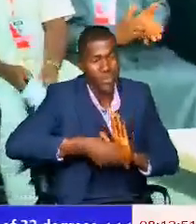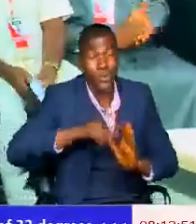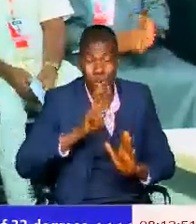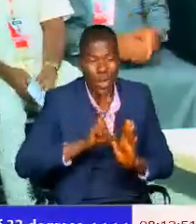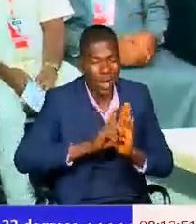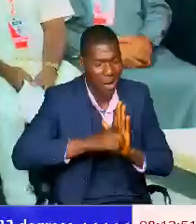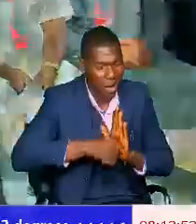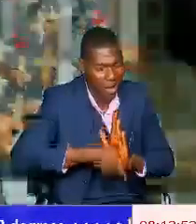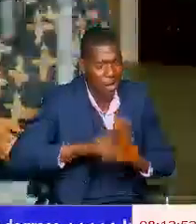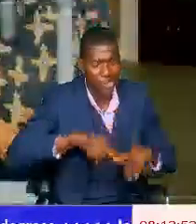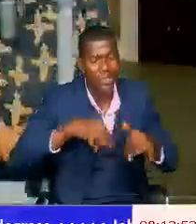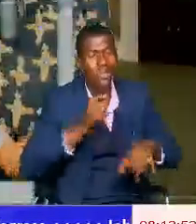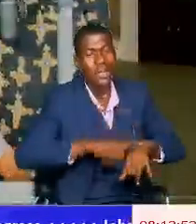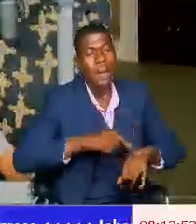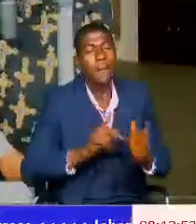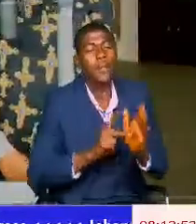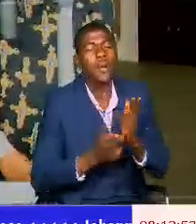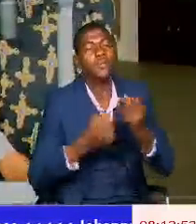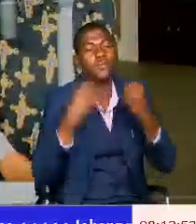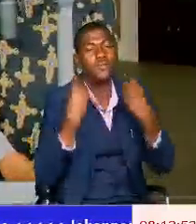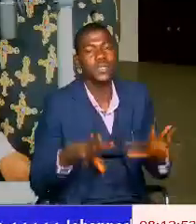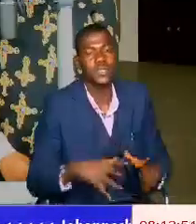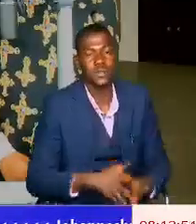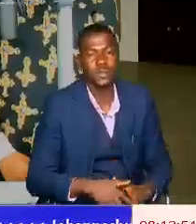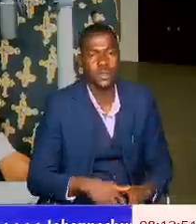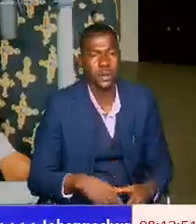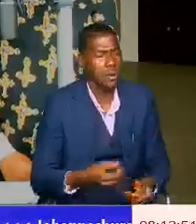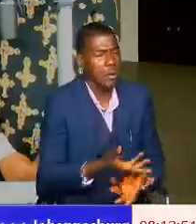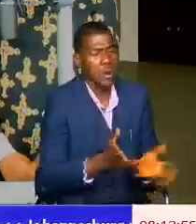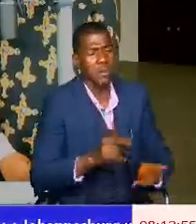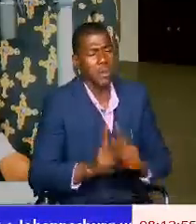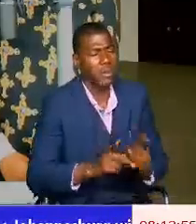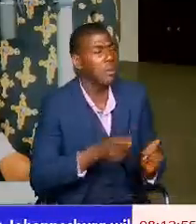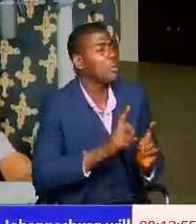So we had them one carry cry go.